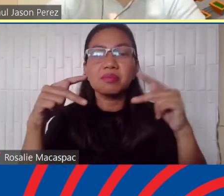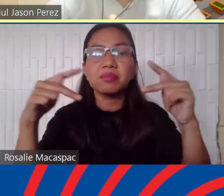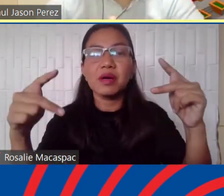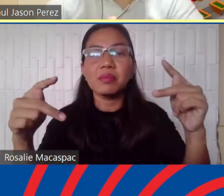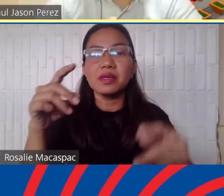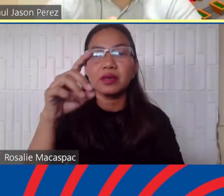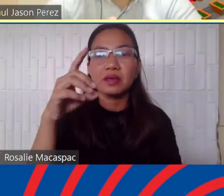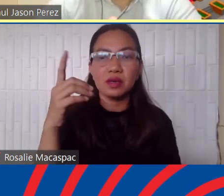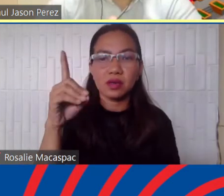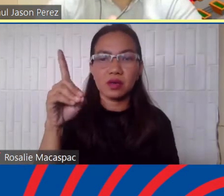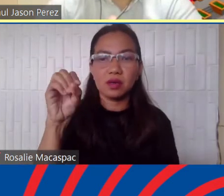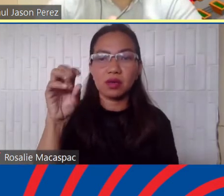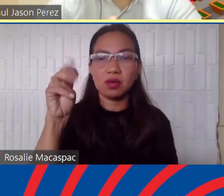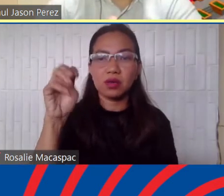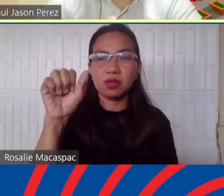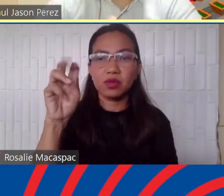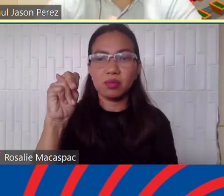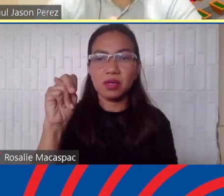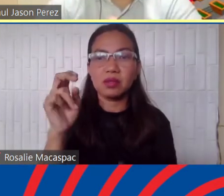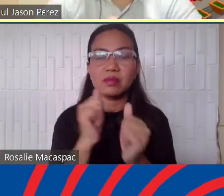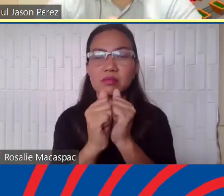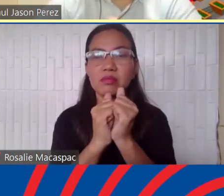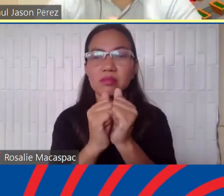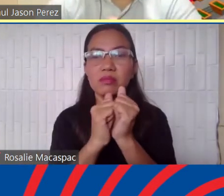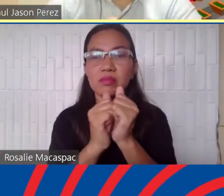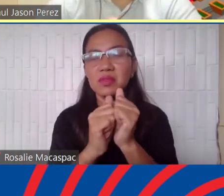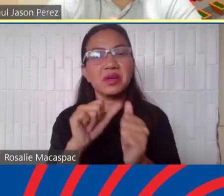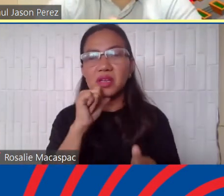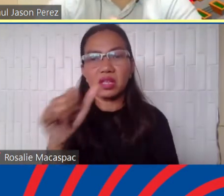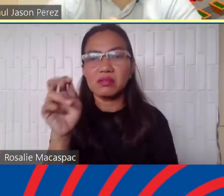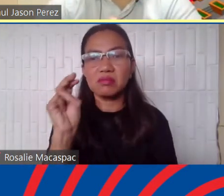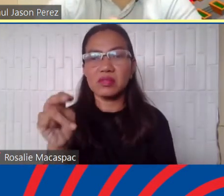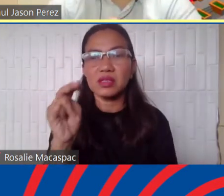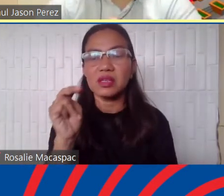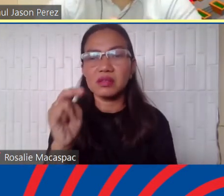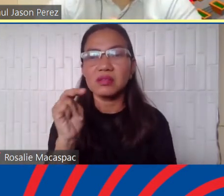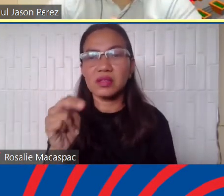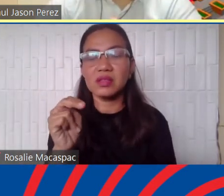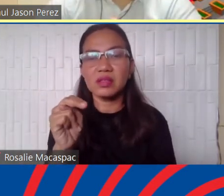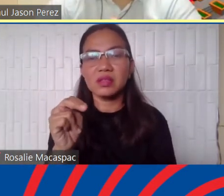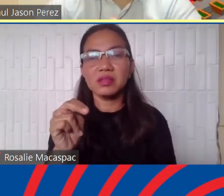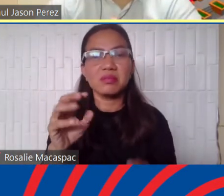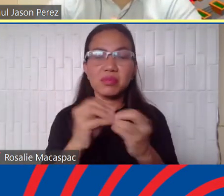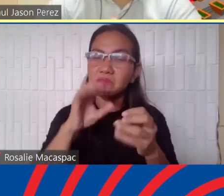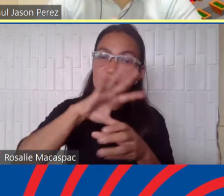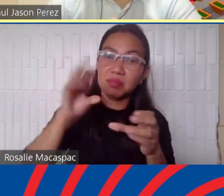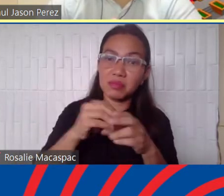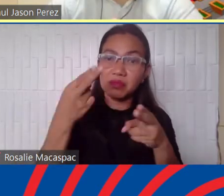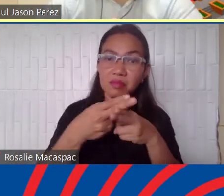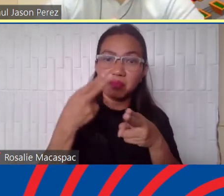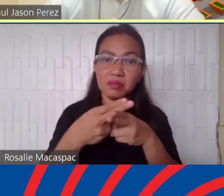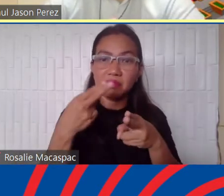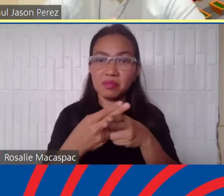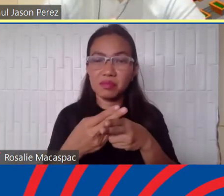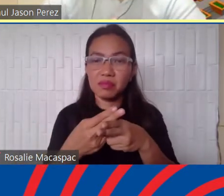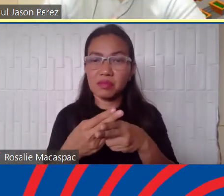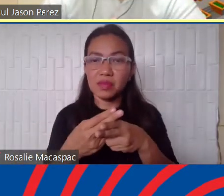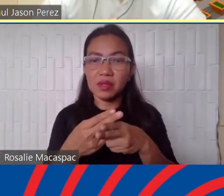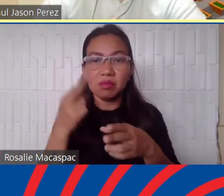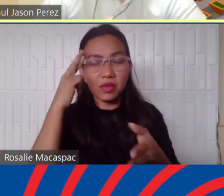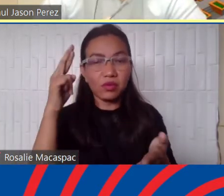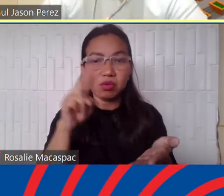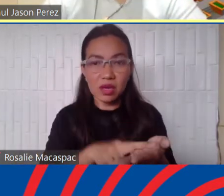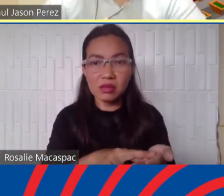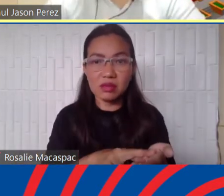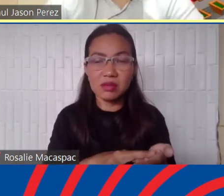domain, which means you don't have to be attributed. But sometimes, in order for us